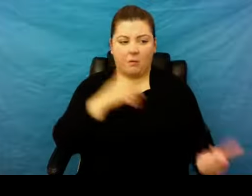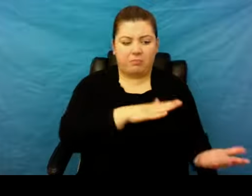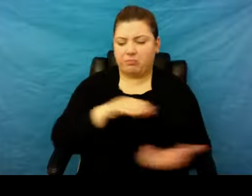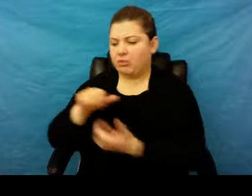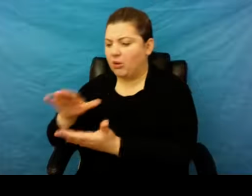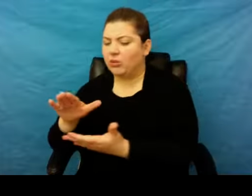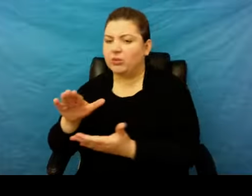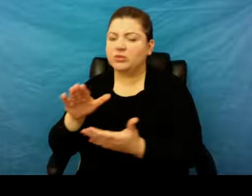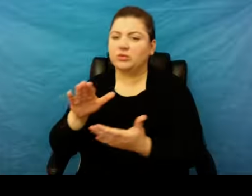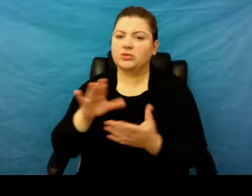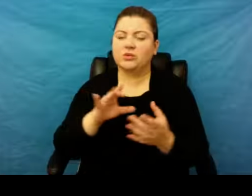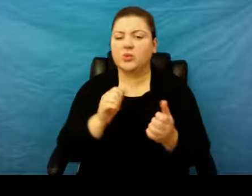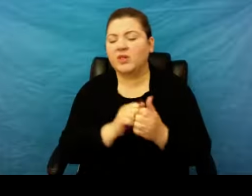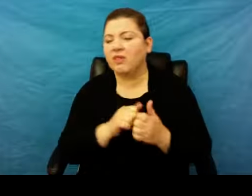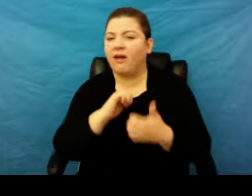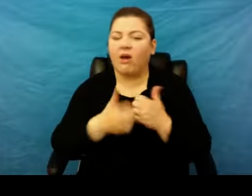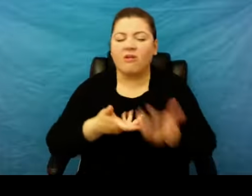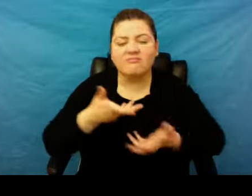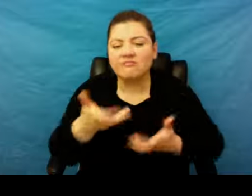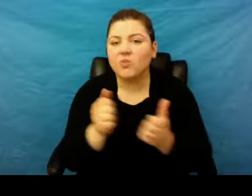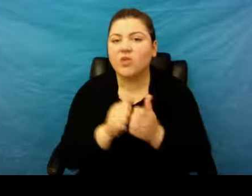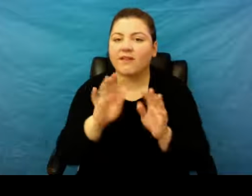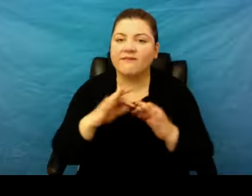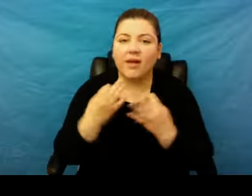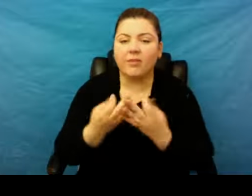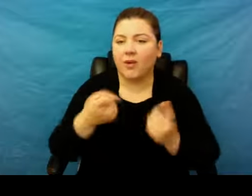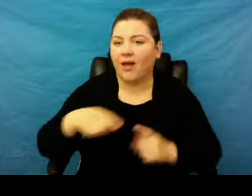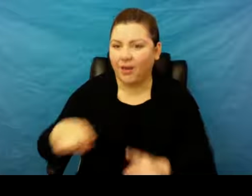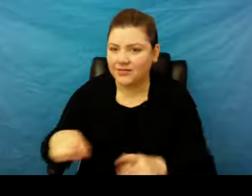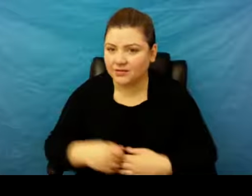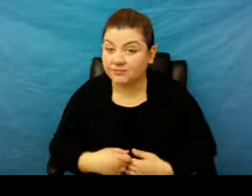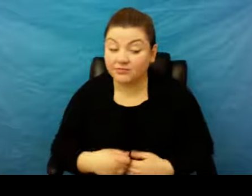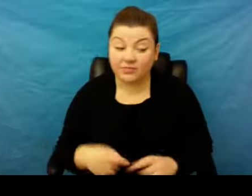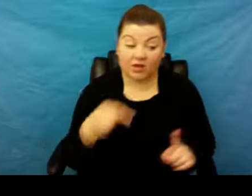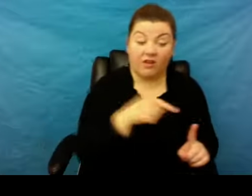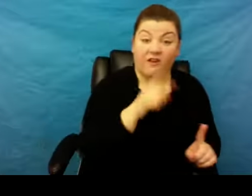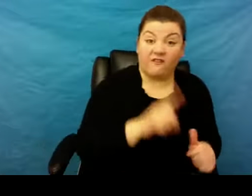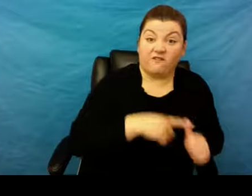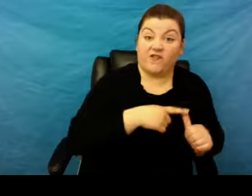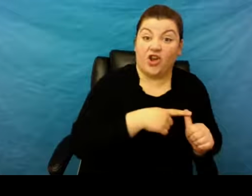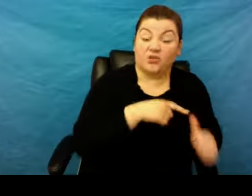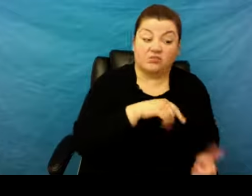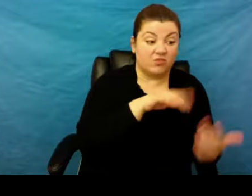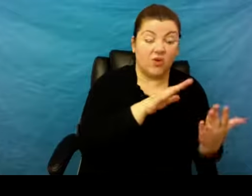talking to your family about what's going on. The first is to get angry. And I think that